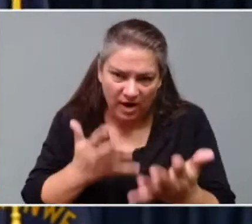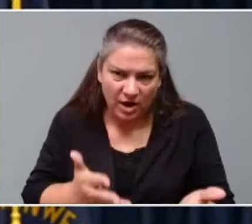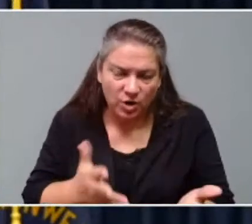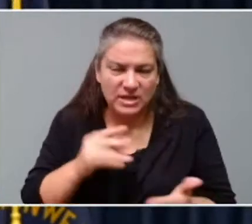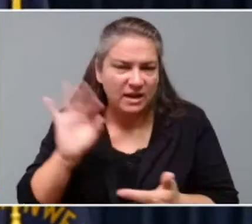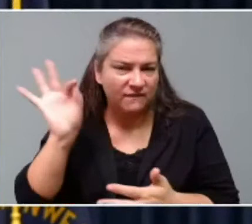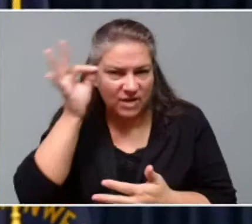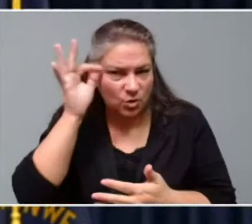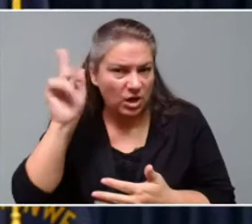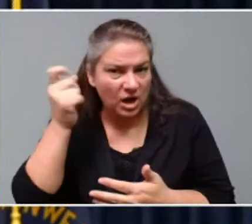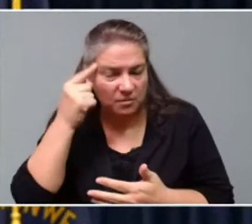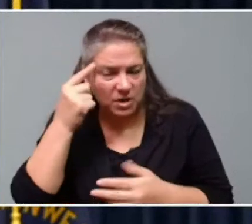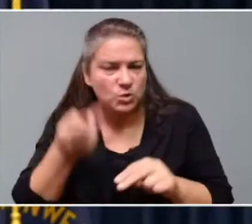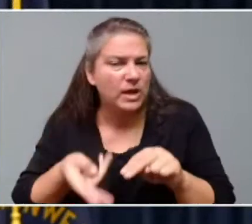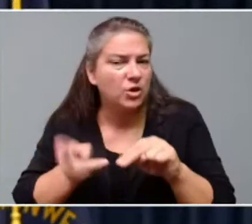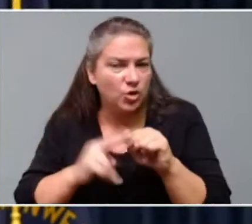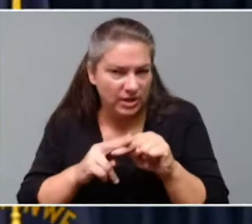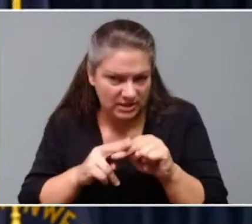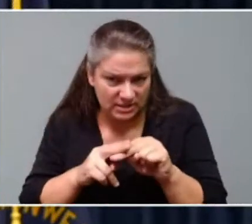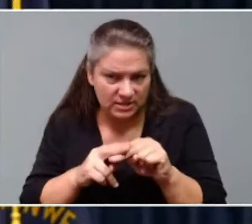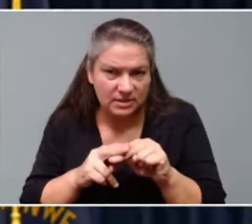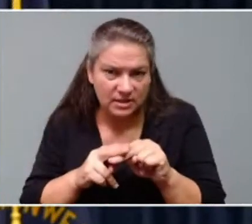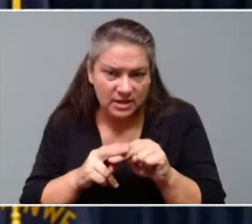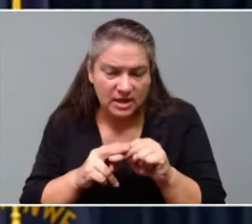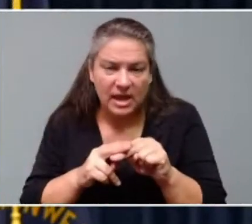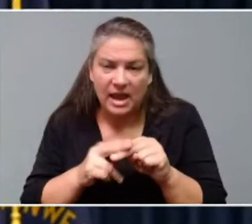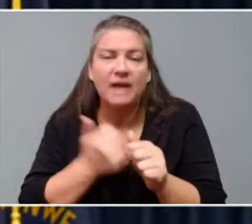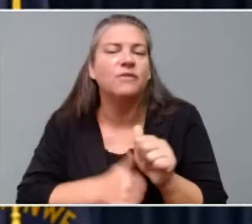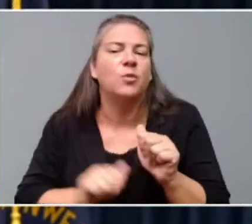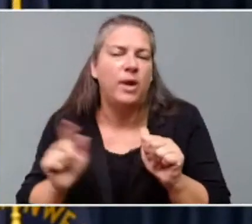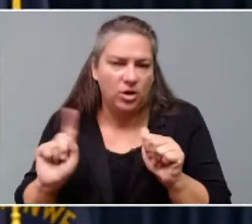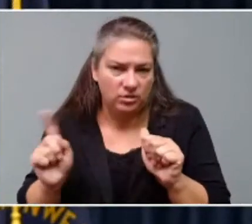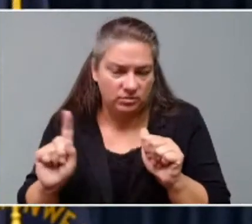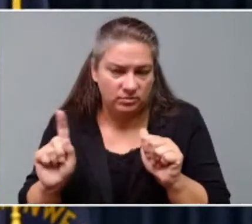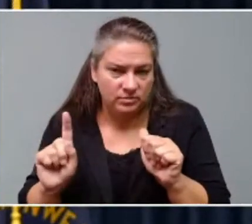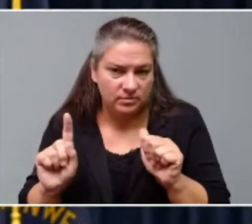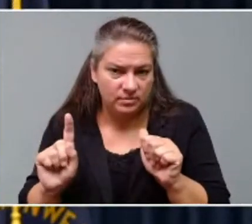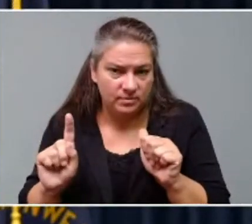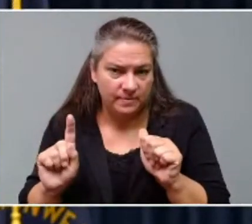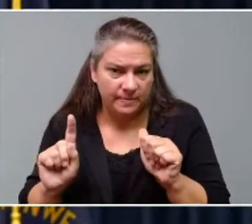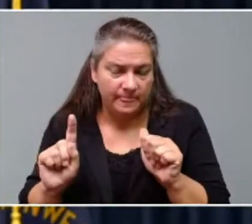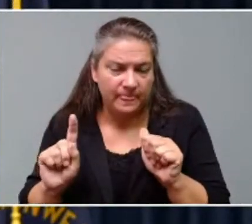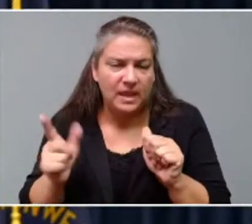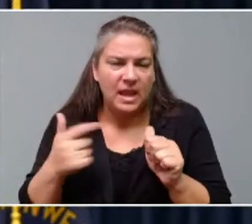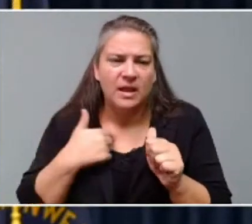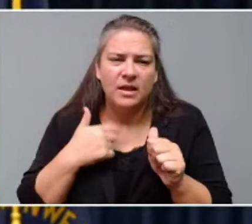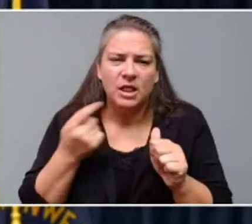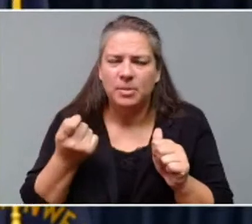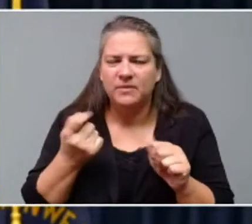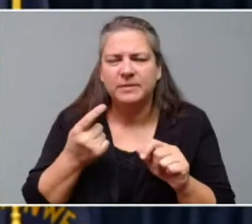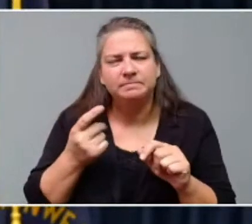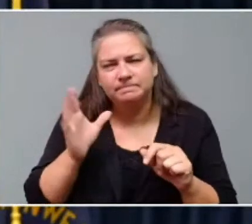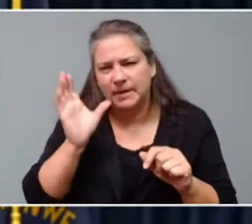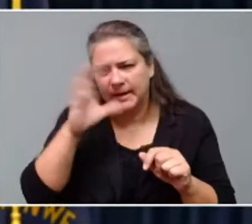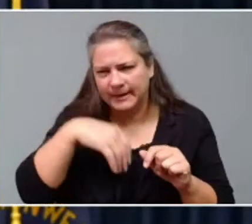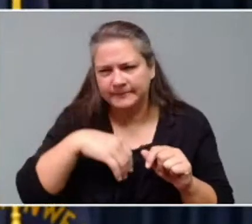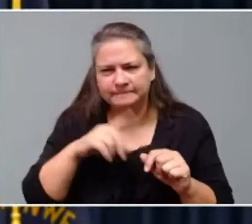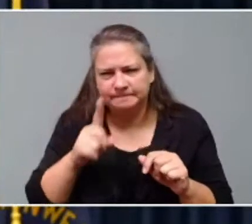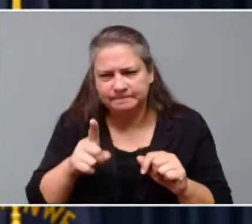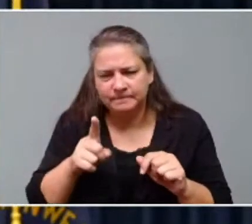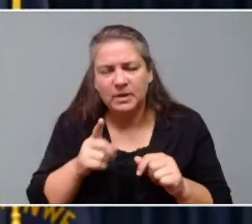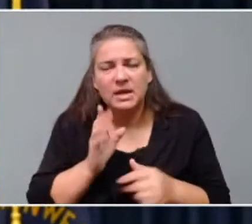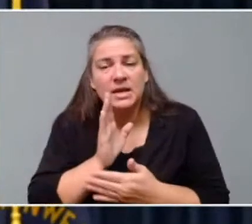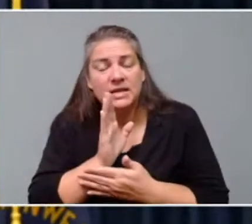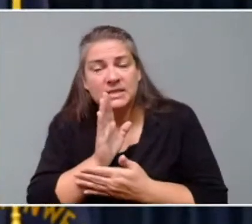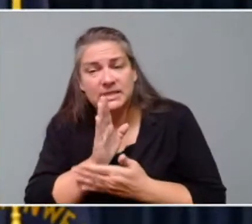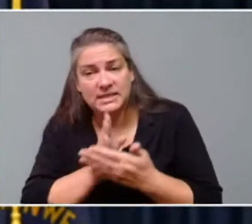to increase it everywhere. Now, there is a little bit of a nuance here. Some